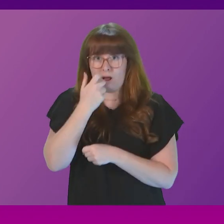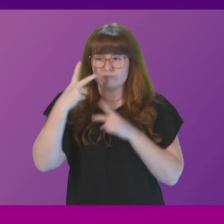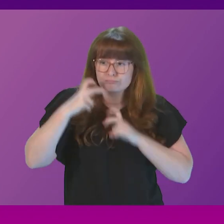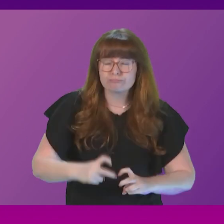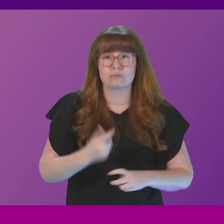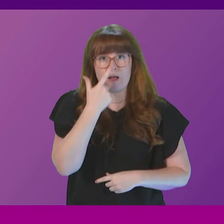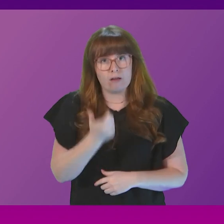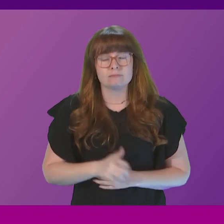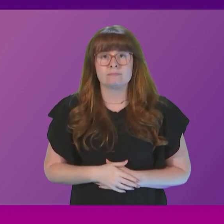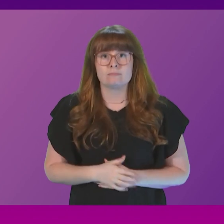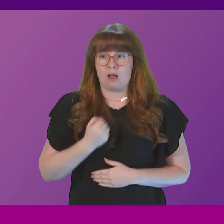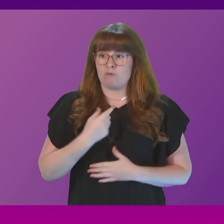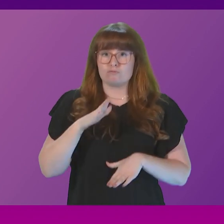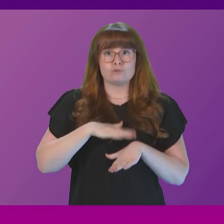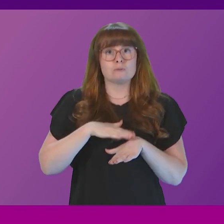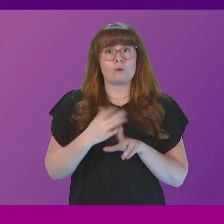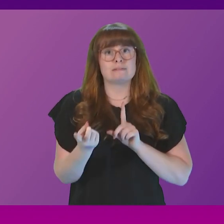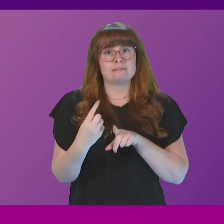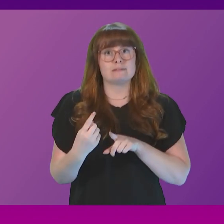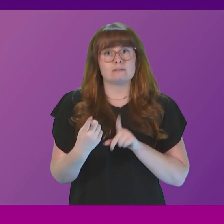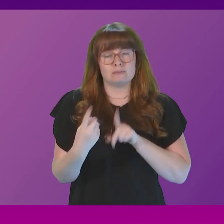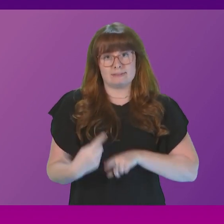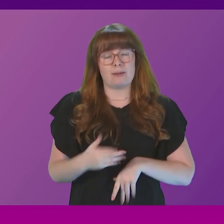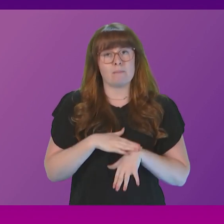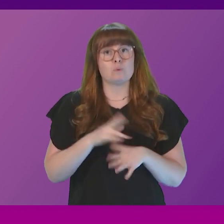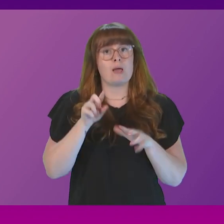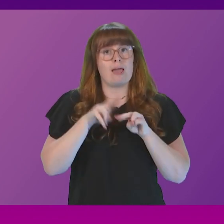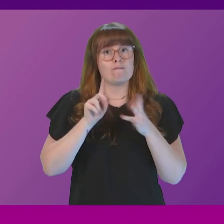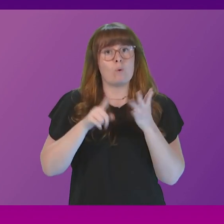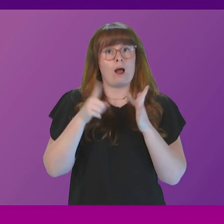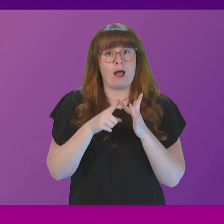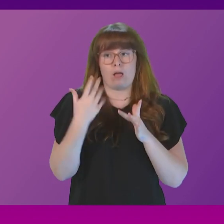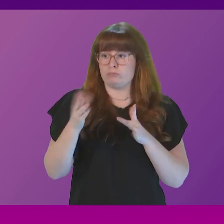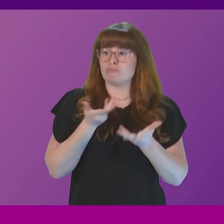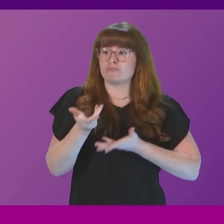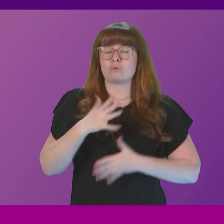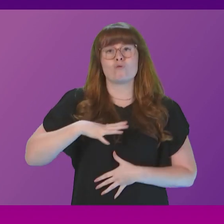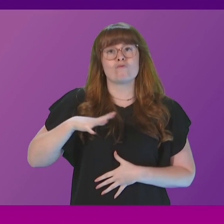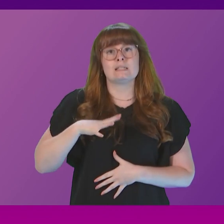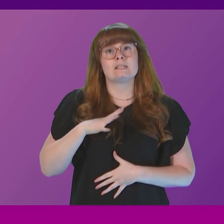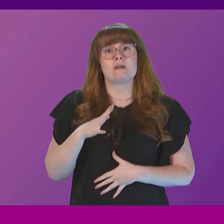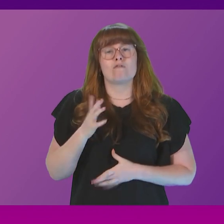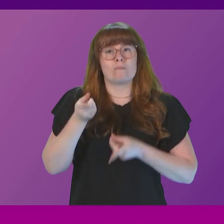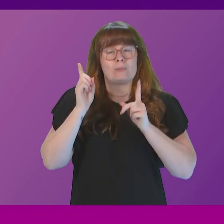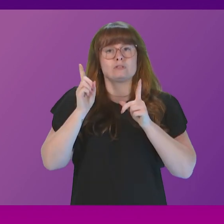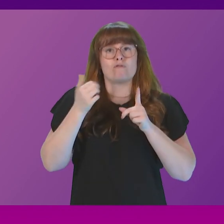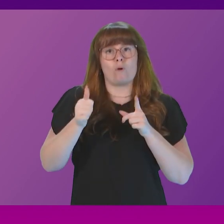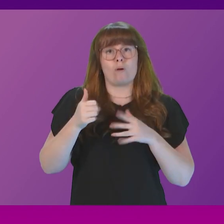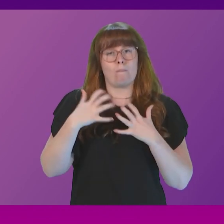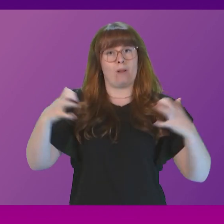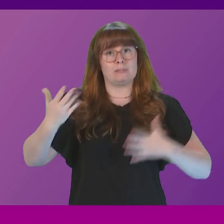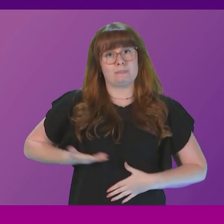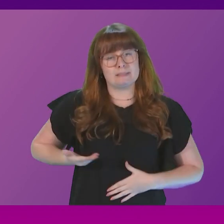examine. Our response time to FOIs, for example, is something I've already spoken to the Minister for Parliamentary Business and actually